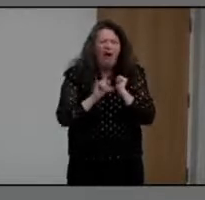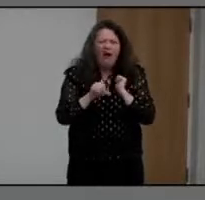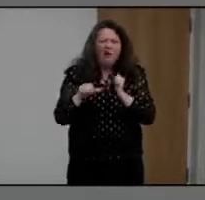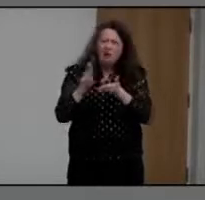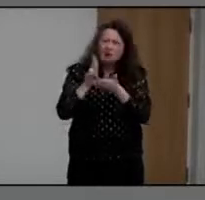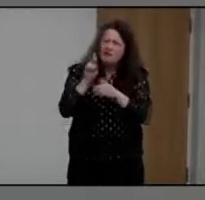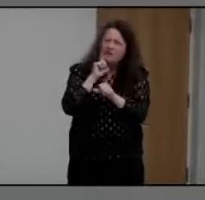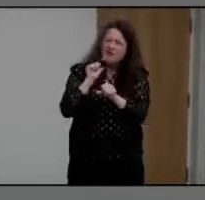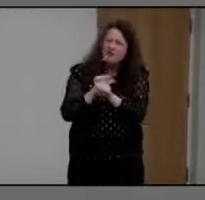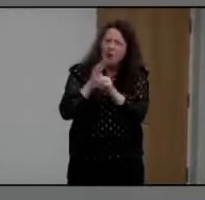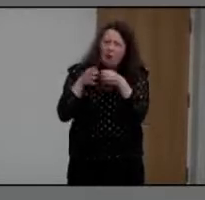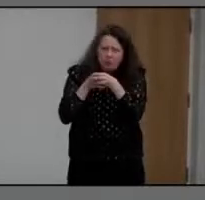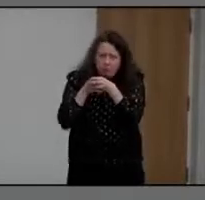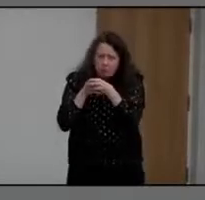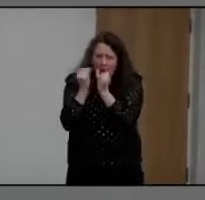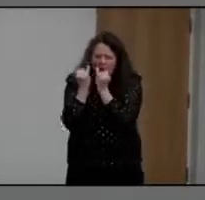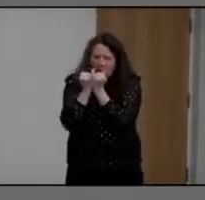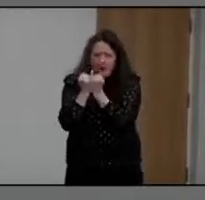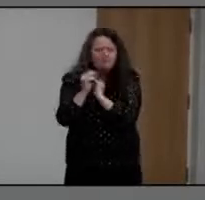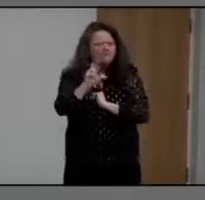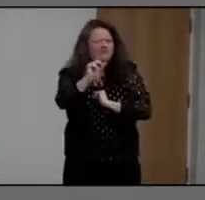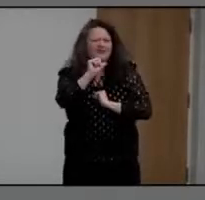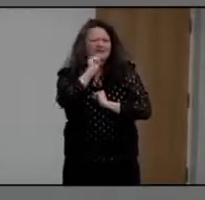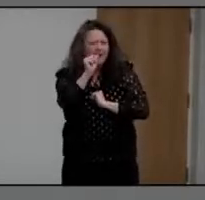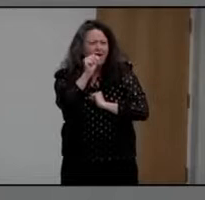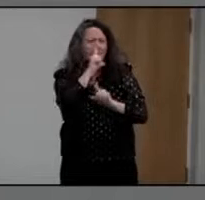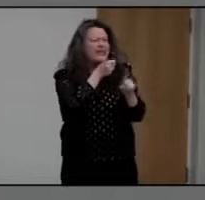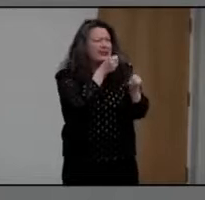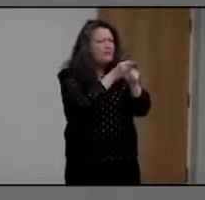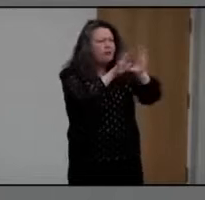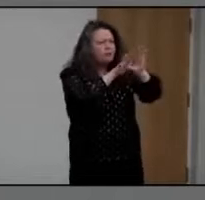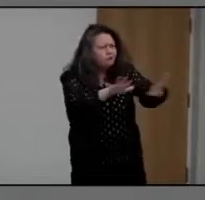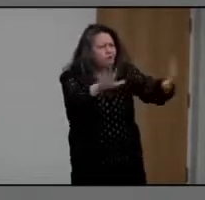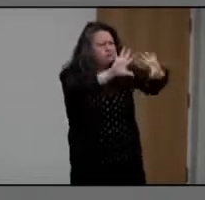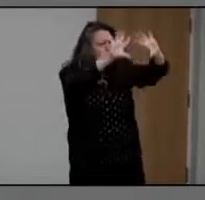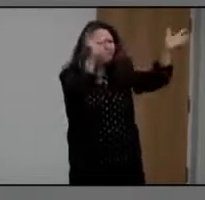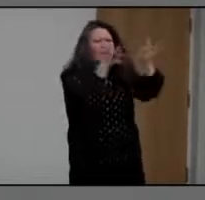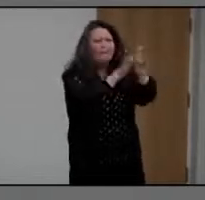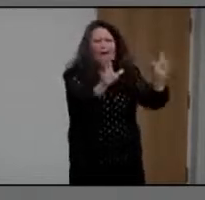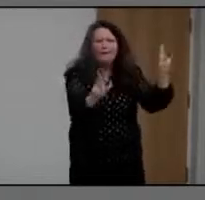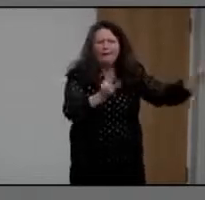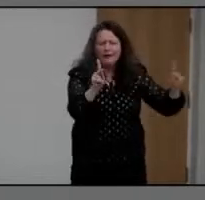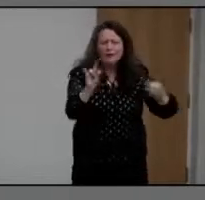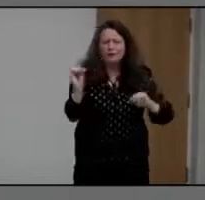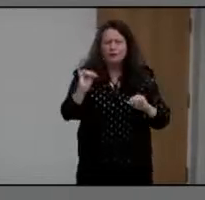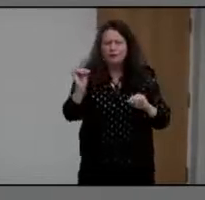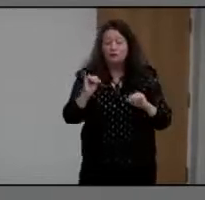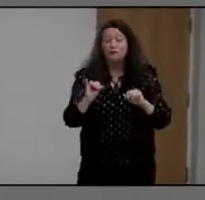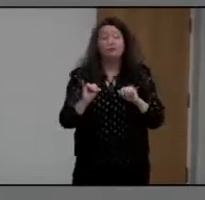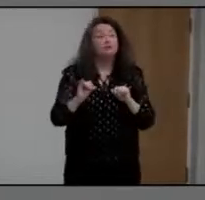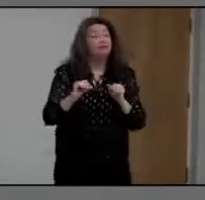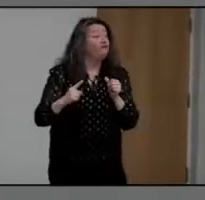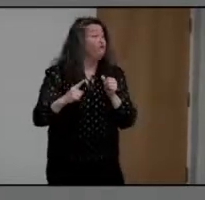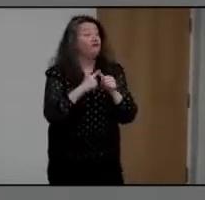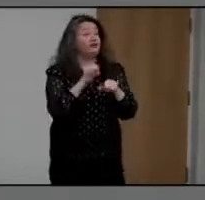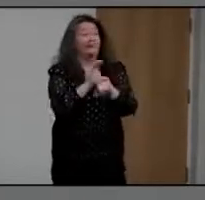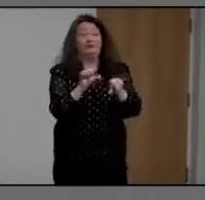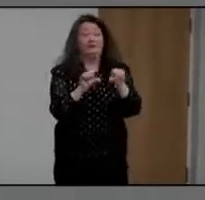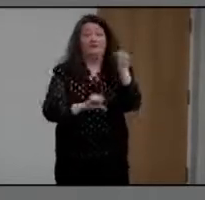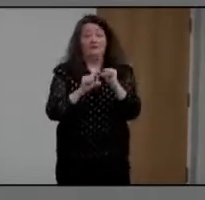on our community. From the time the U of A launched Canada's first computing science department